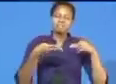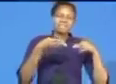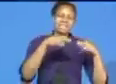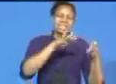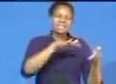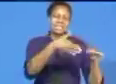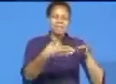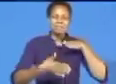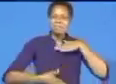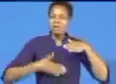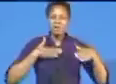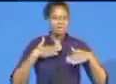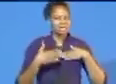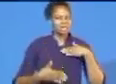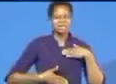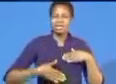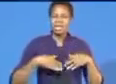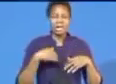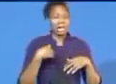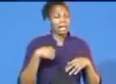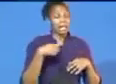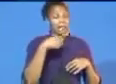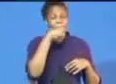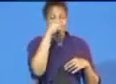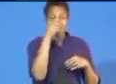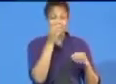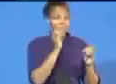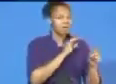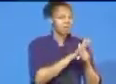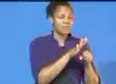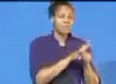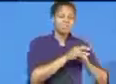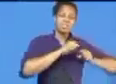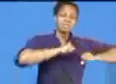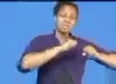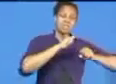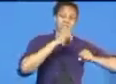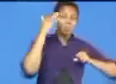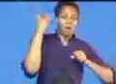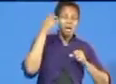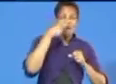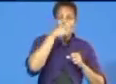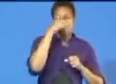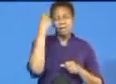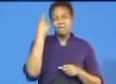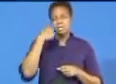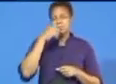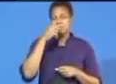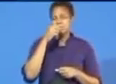can't hold them, because we flexed our fist in your face.